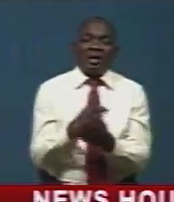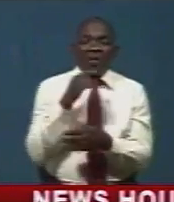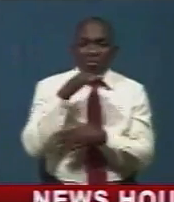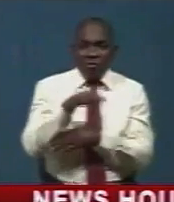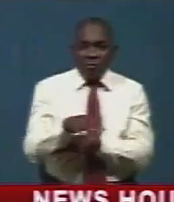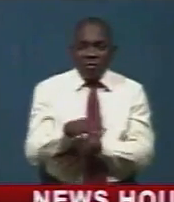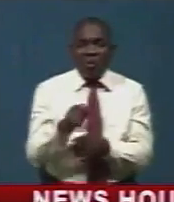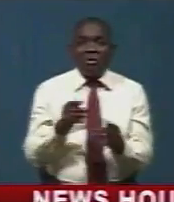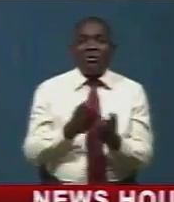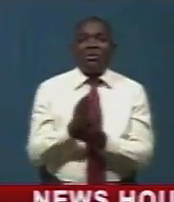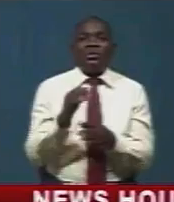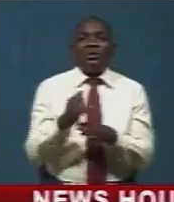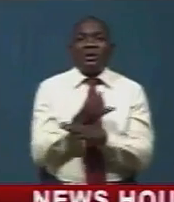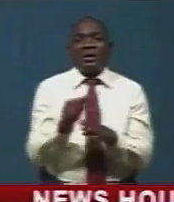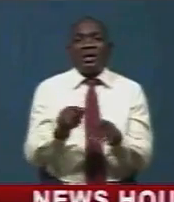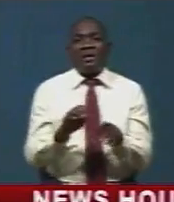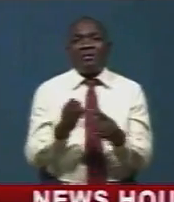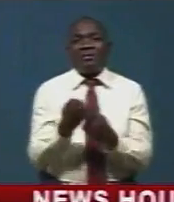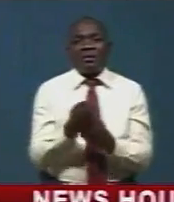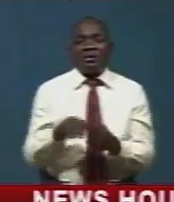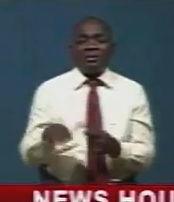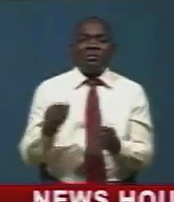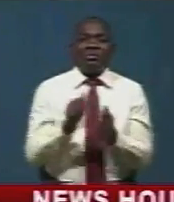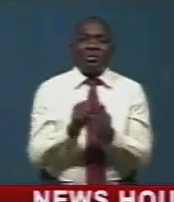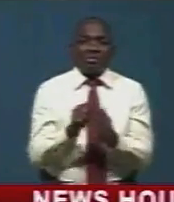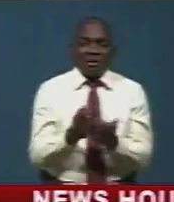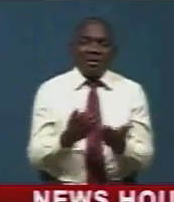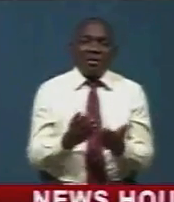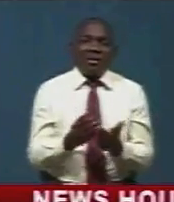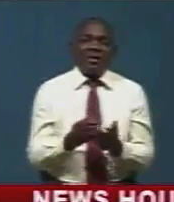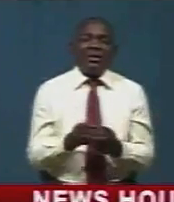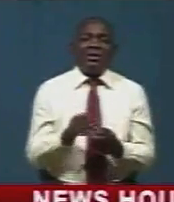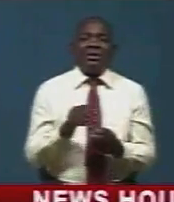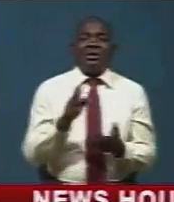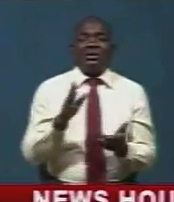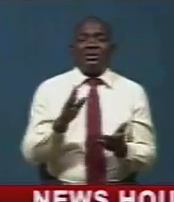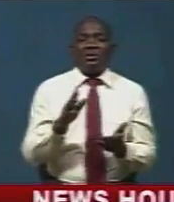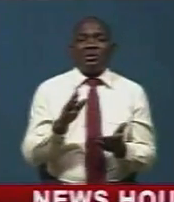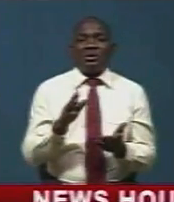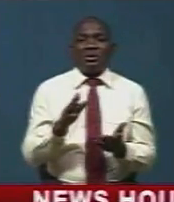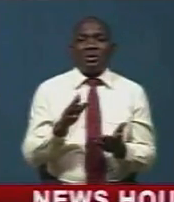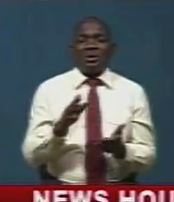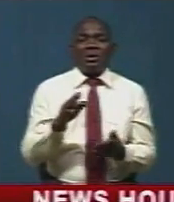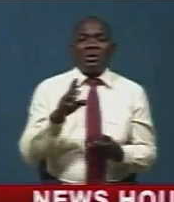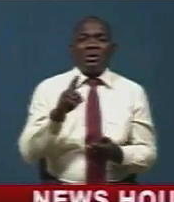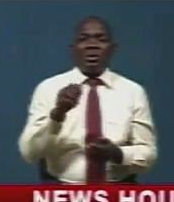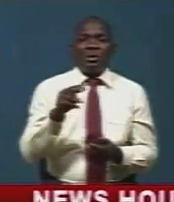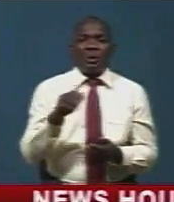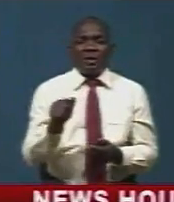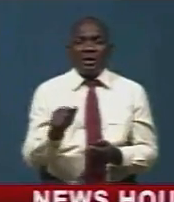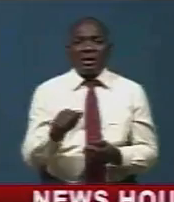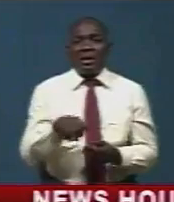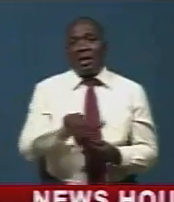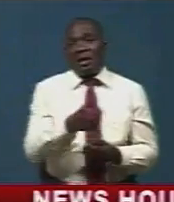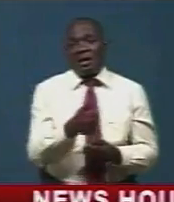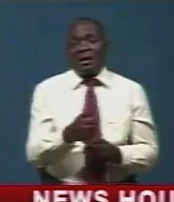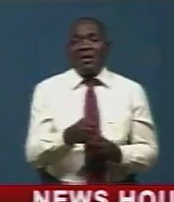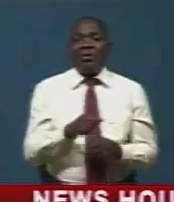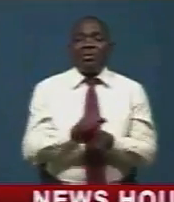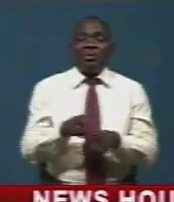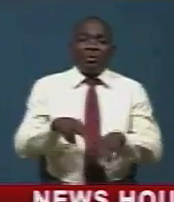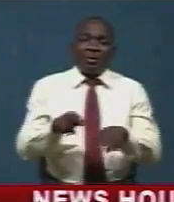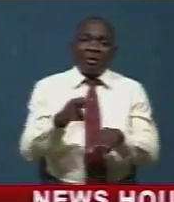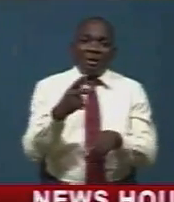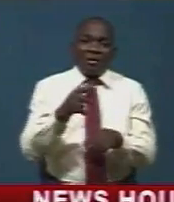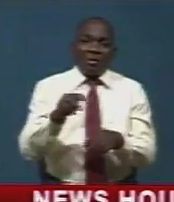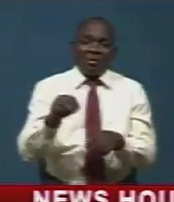an industrial environment incorporating mixed-use towns such as Dowinya, and ends approximately